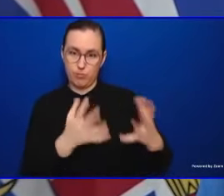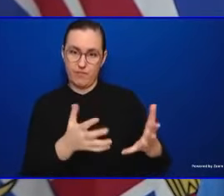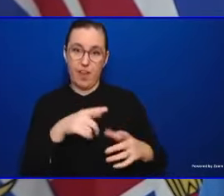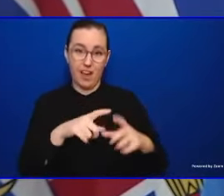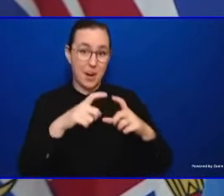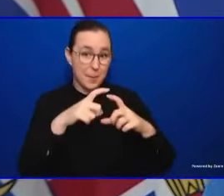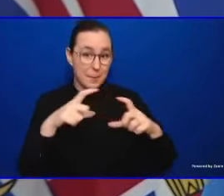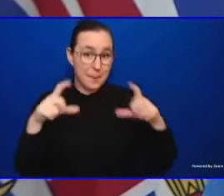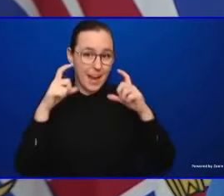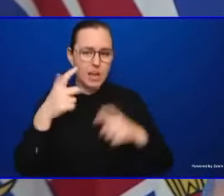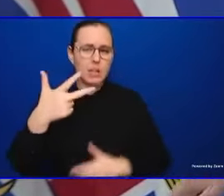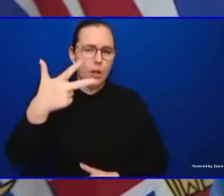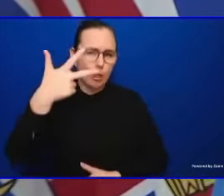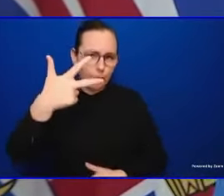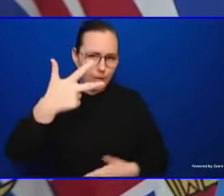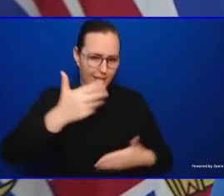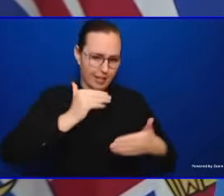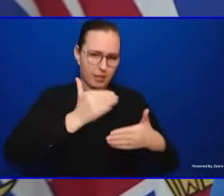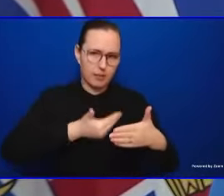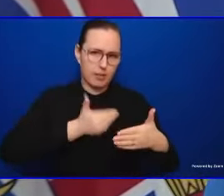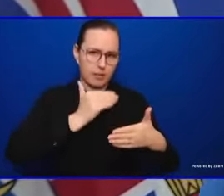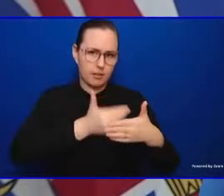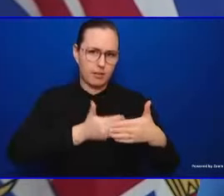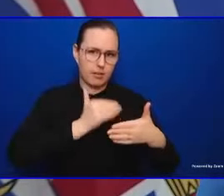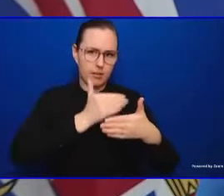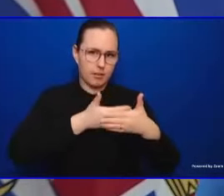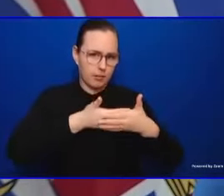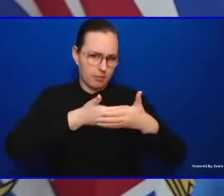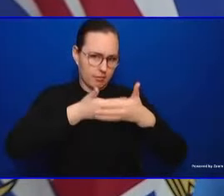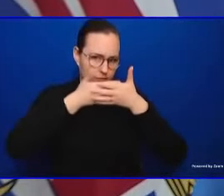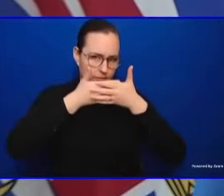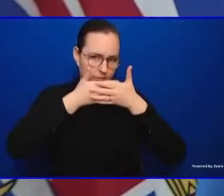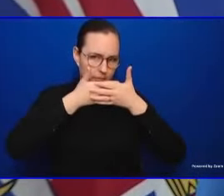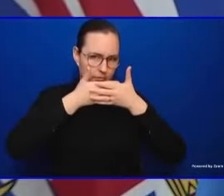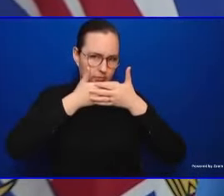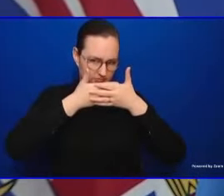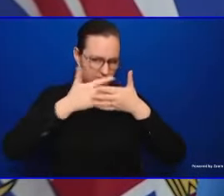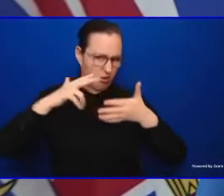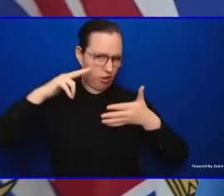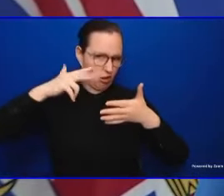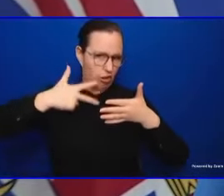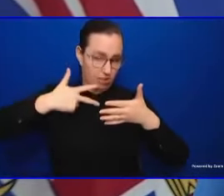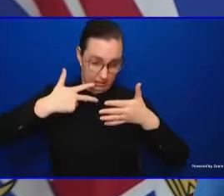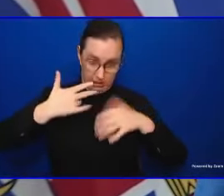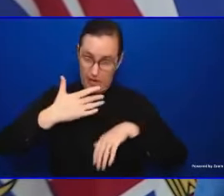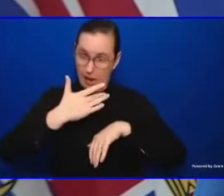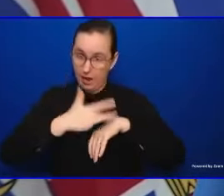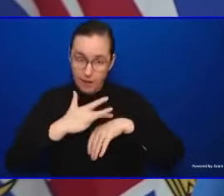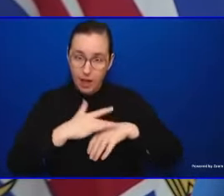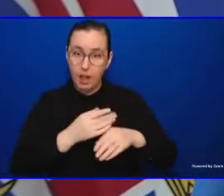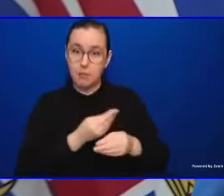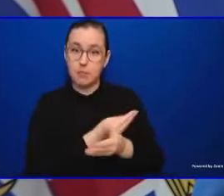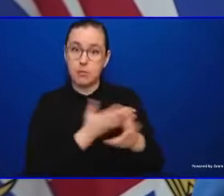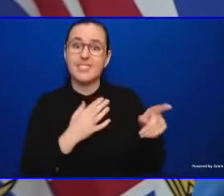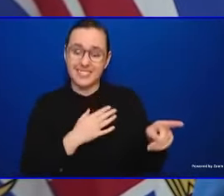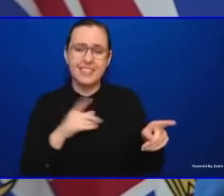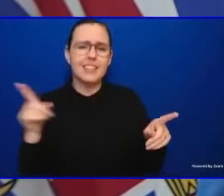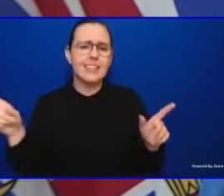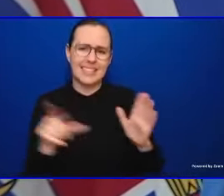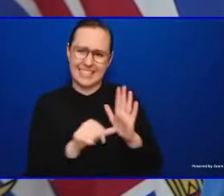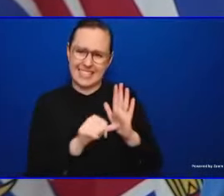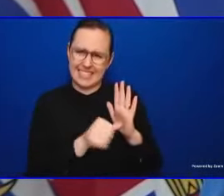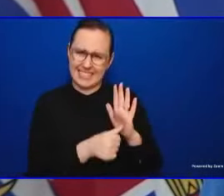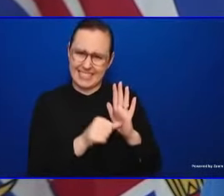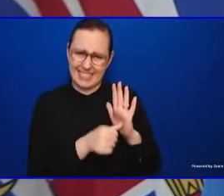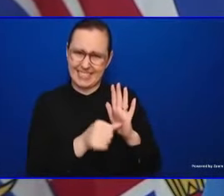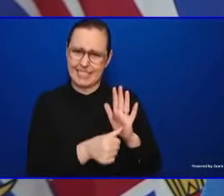the three layer disposable masks throughout our system, and to importantly ensure that we're reinforcing that message and that that we're